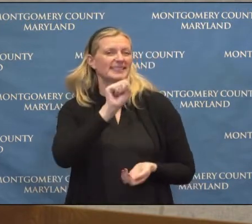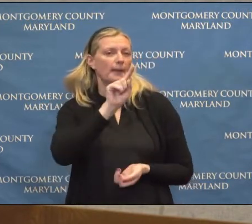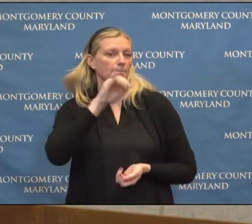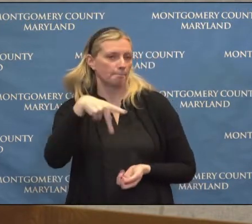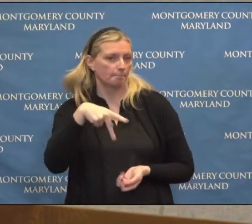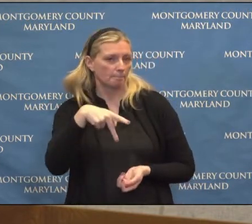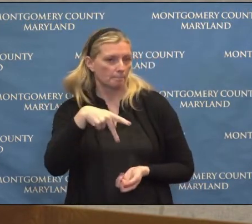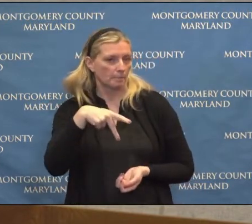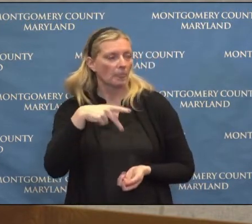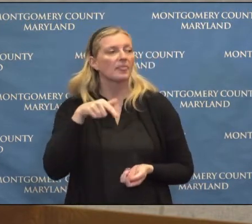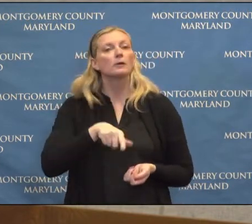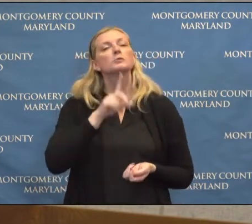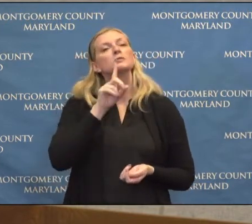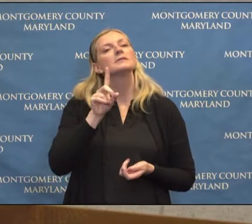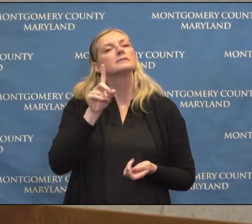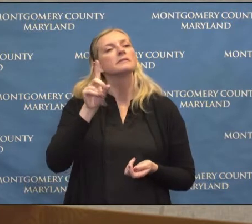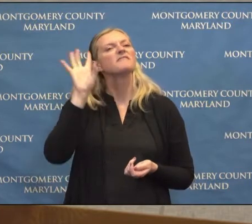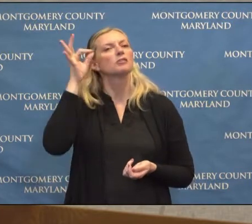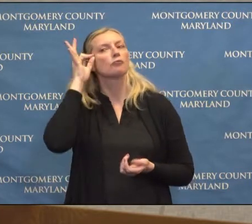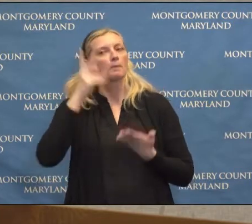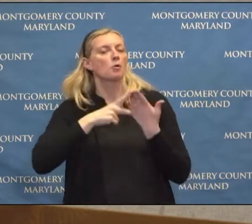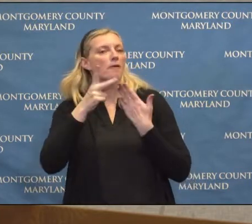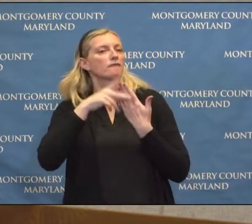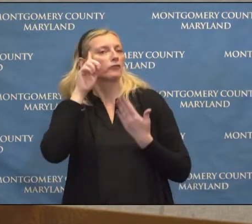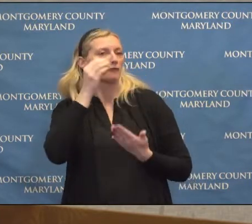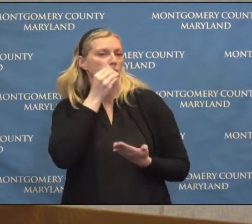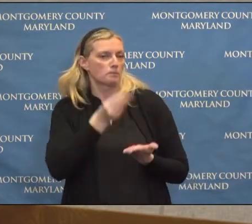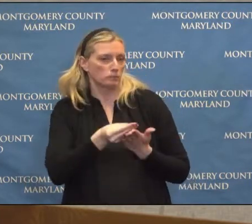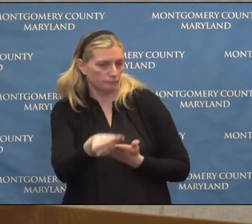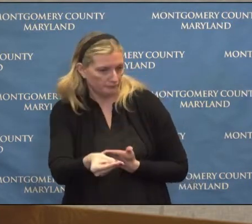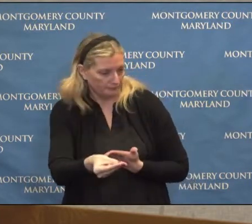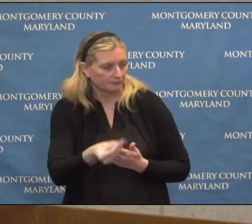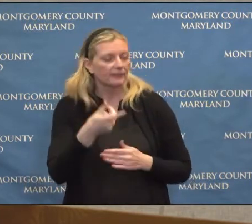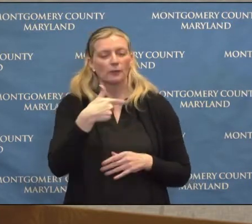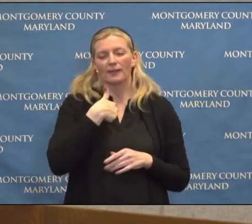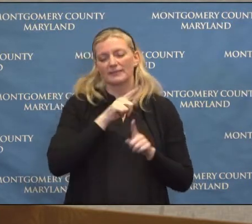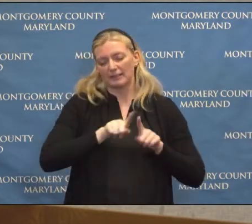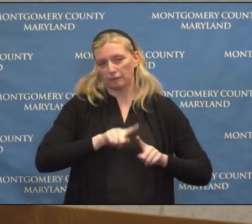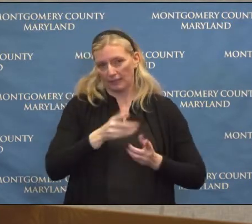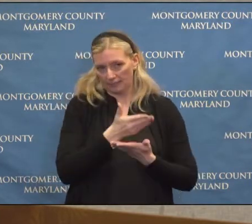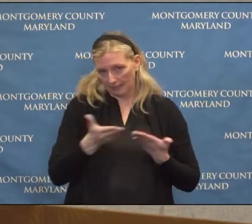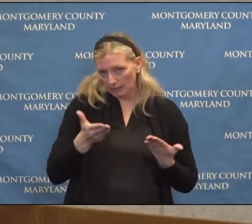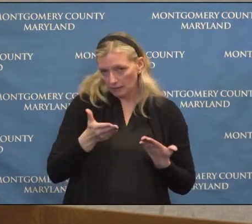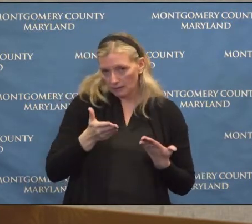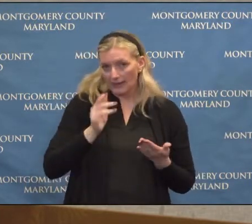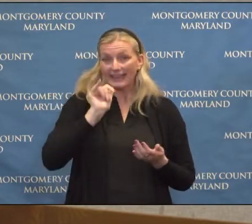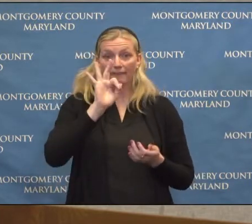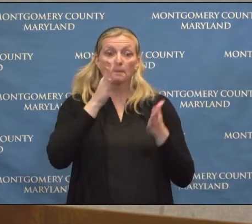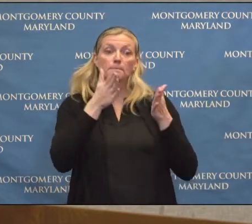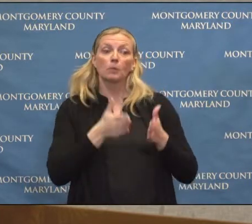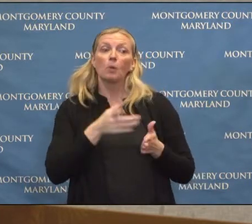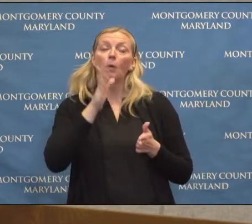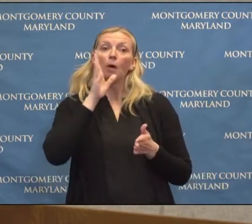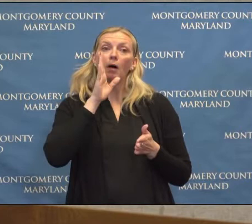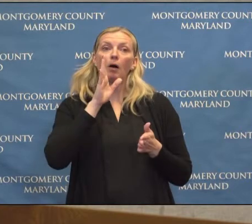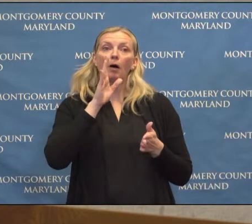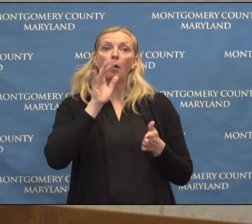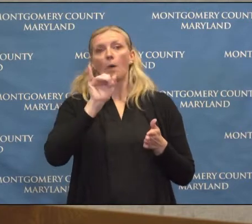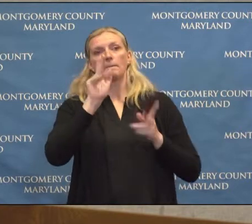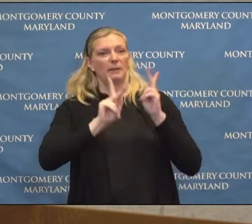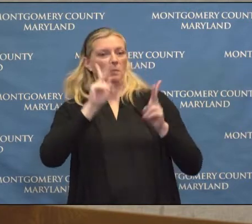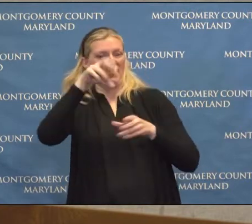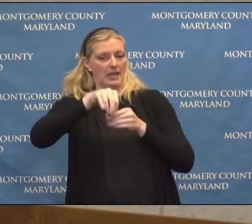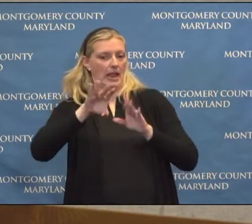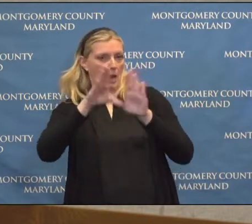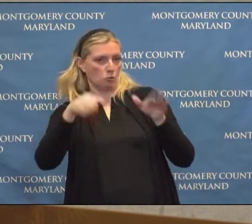supplement for food purchases. And there are a variety of factors that determine whether or not an individual or a household is eligible, but